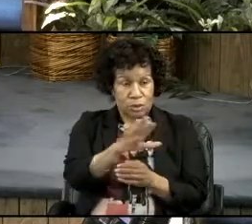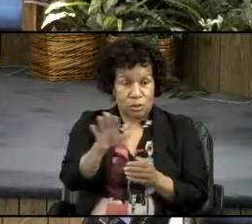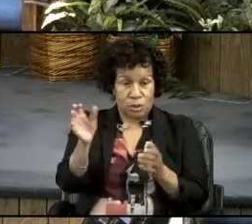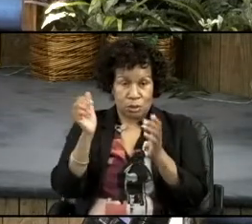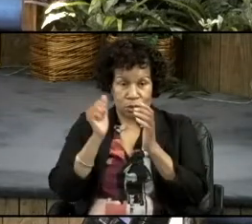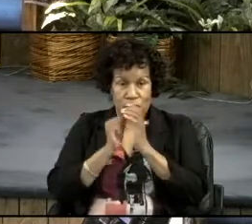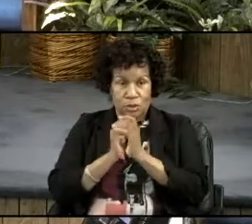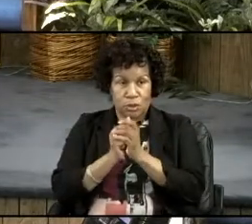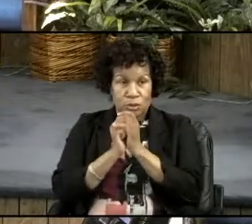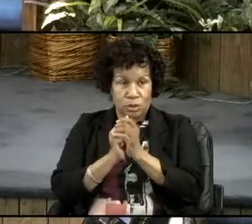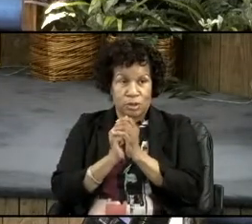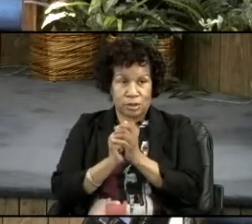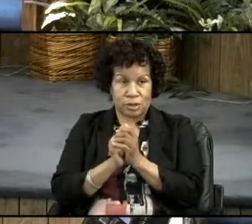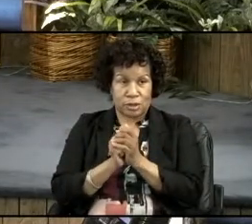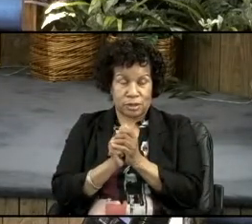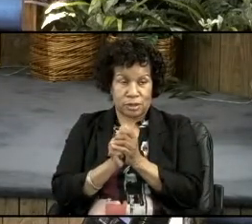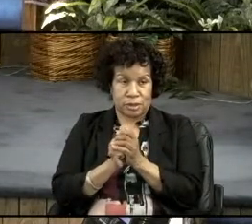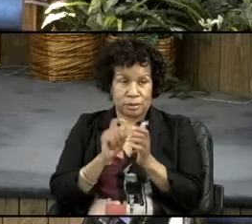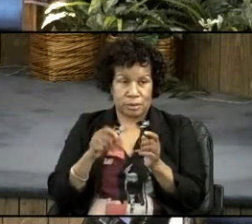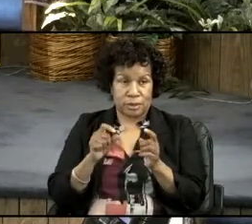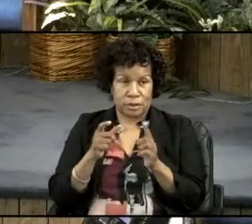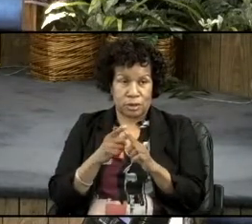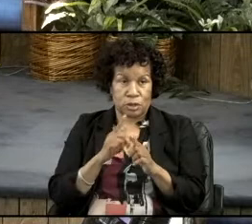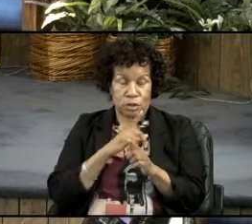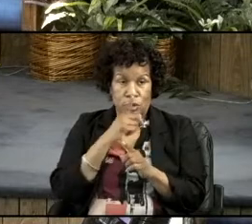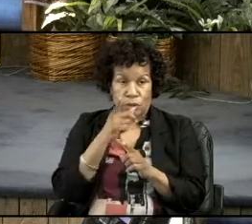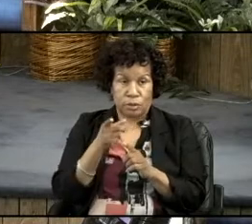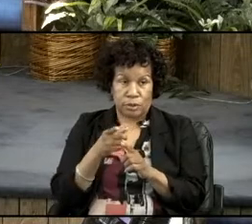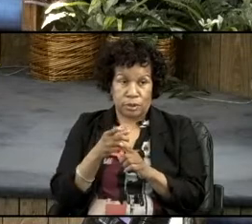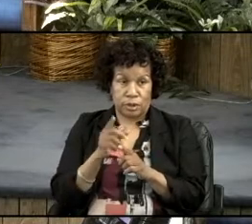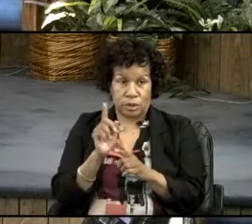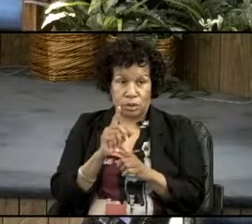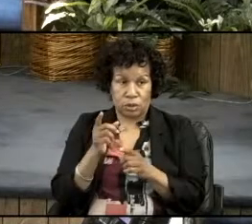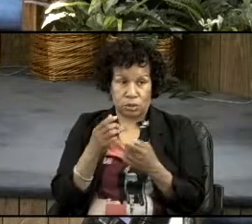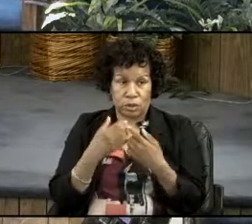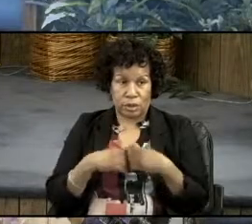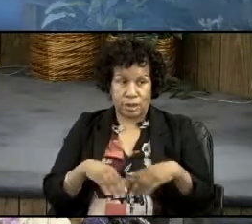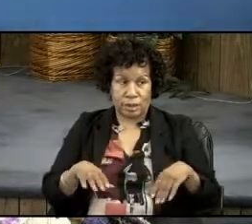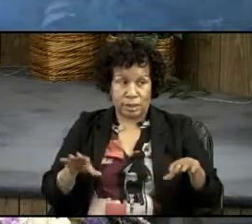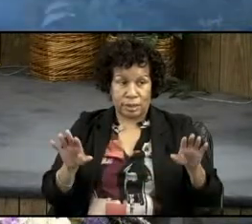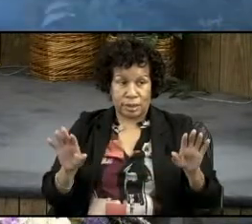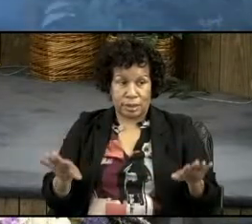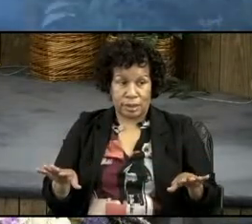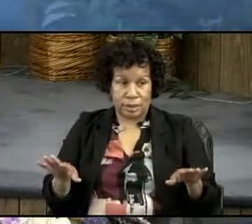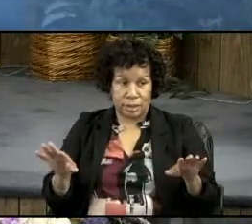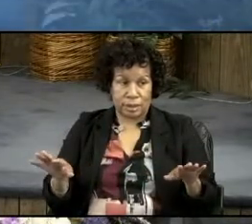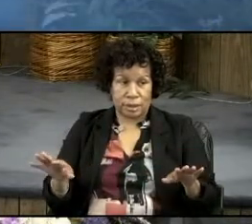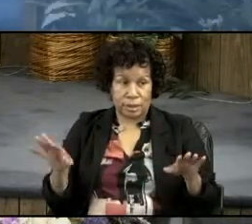Your worship should be on a plane where angels want to worship with you.